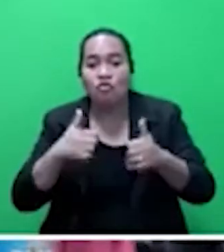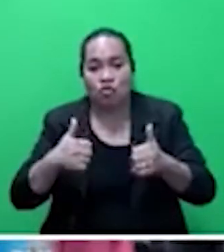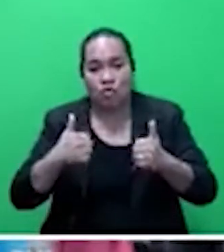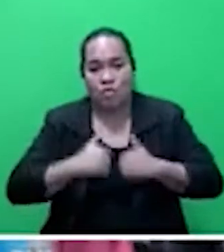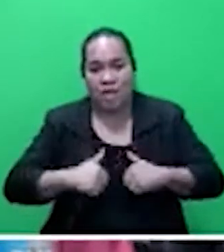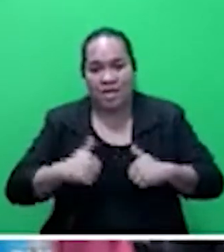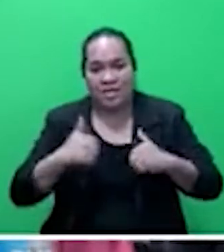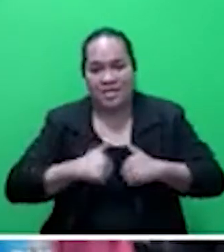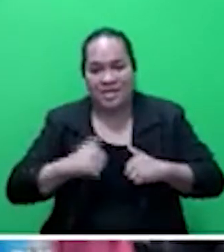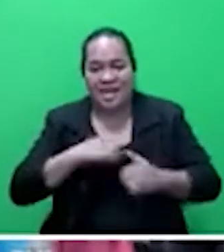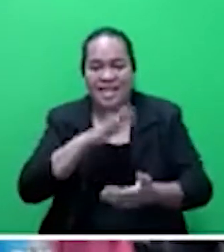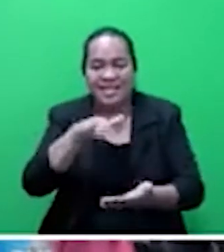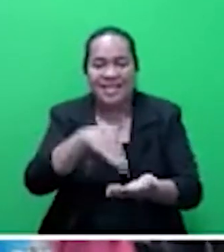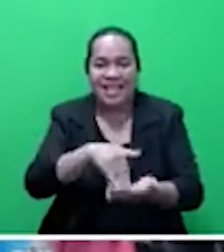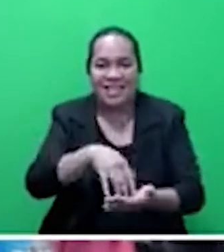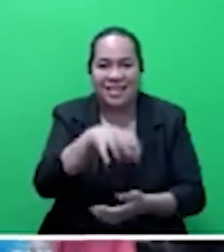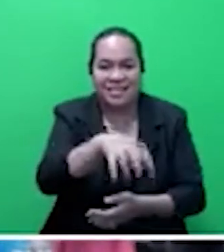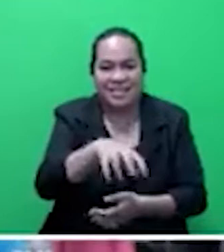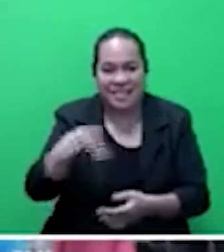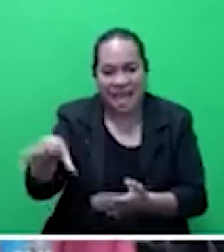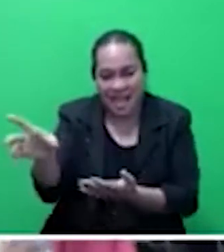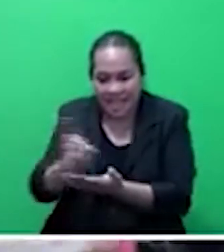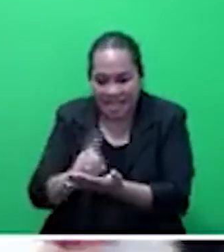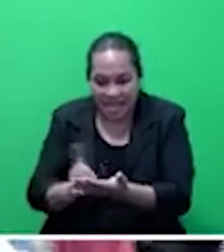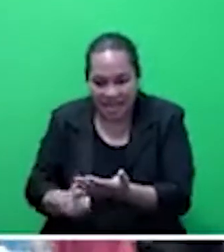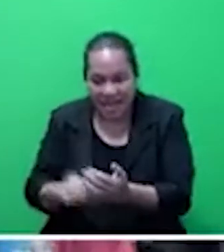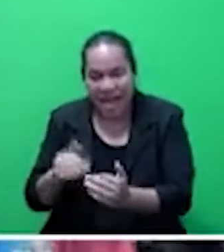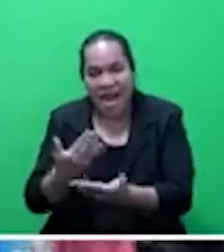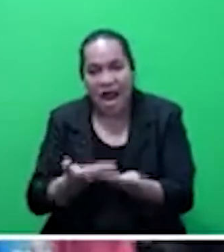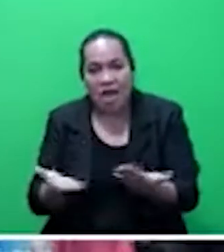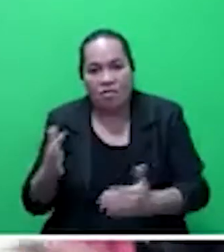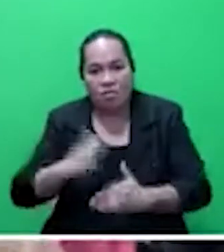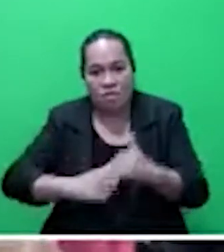evacuation centers, design and construction.